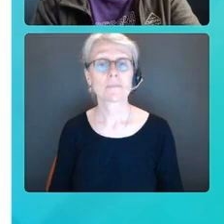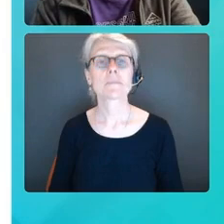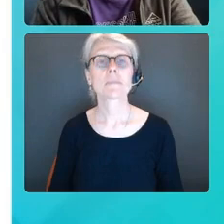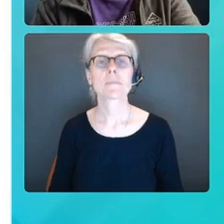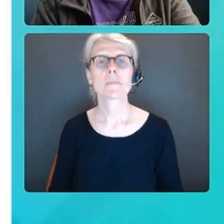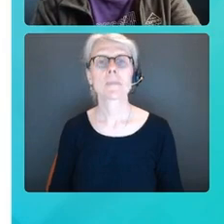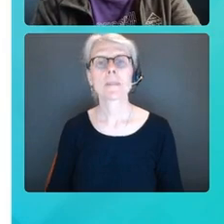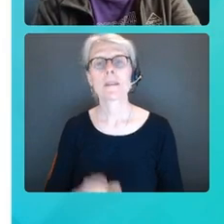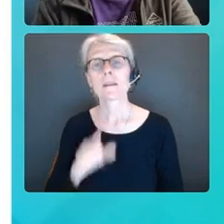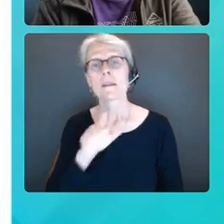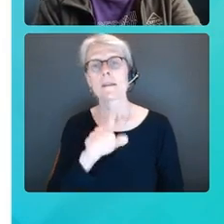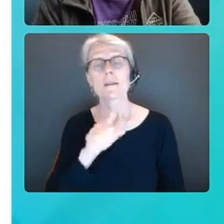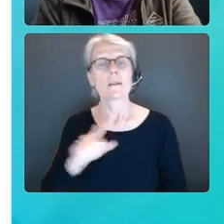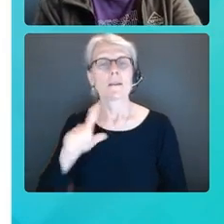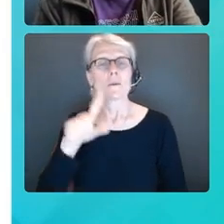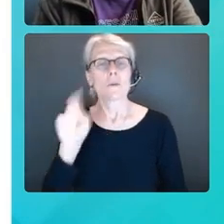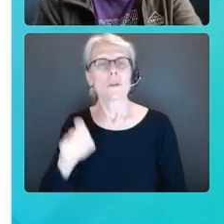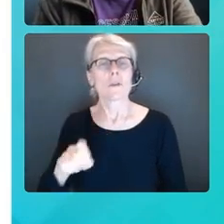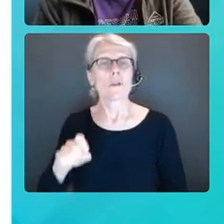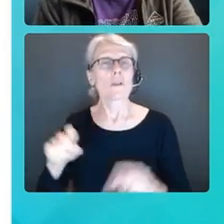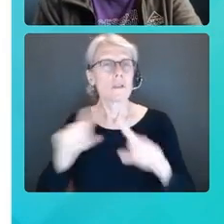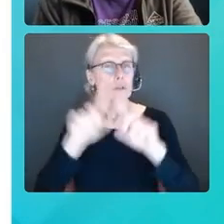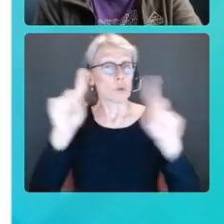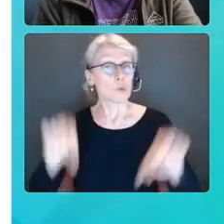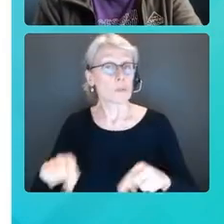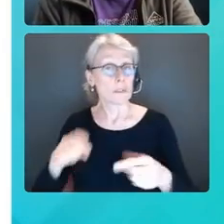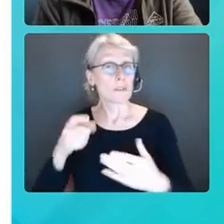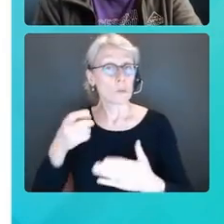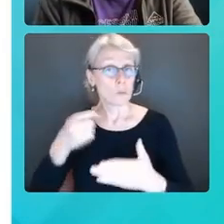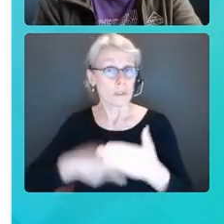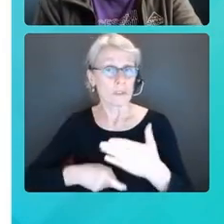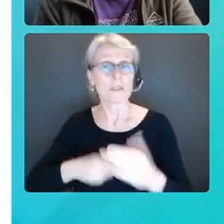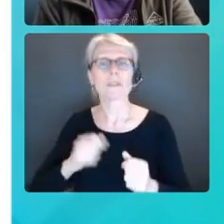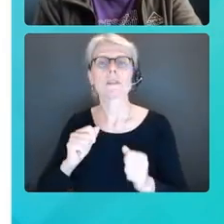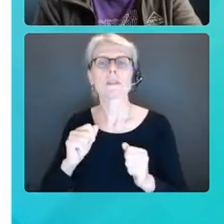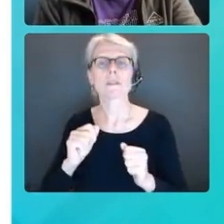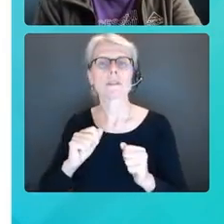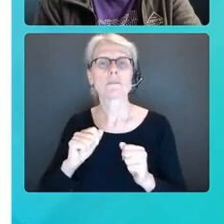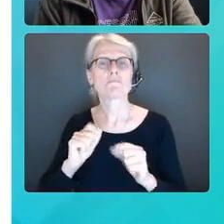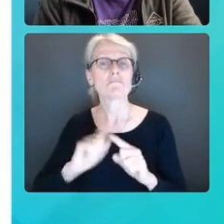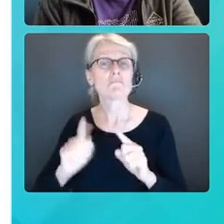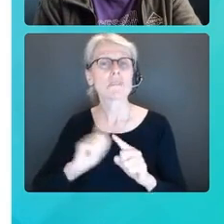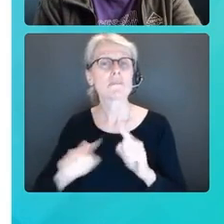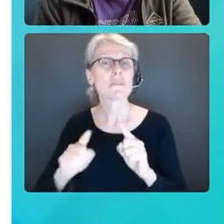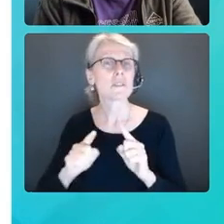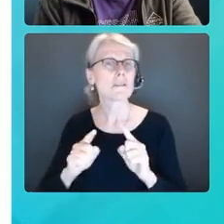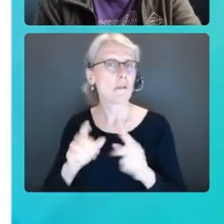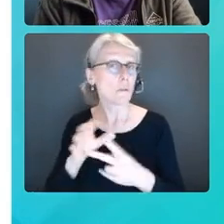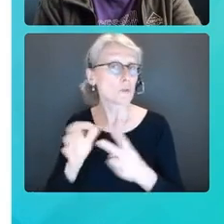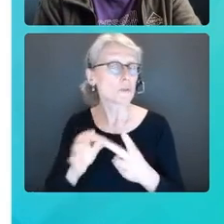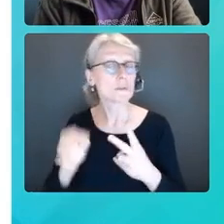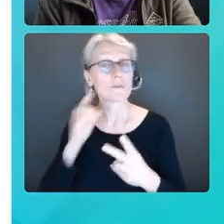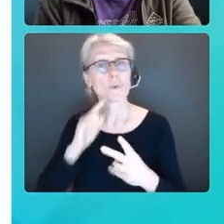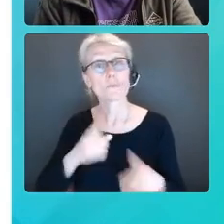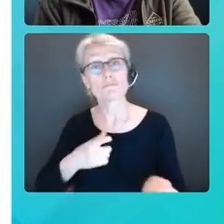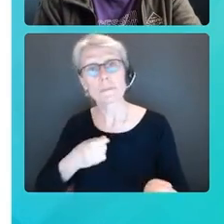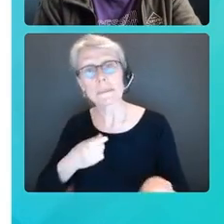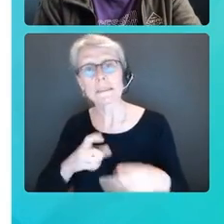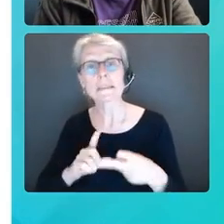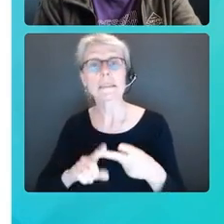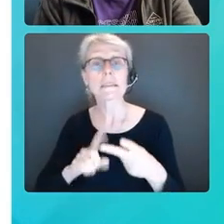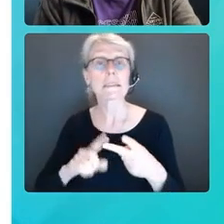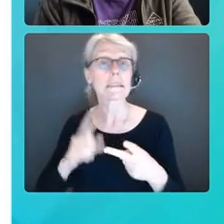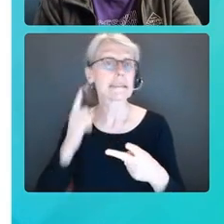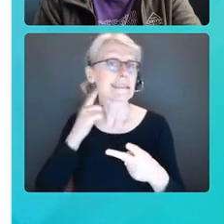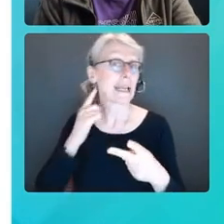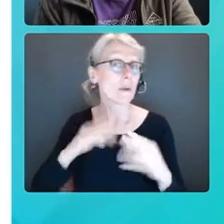I'll read these out loud. Does screen reader technology come with the option to vary the speed, intonation, and et cetera of voices? The monotone of the demonstration